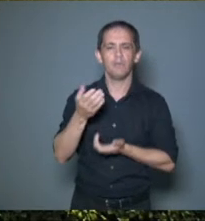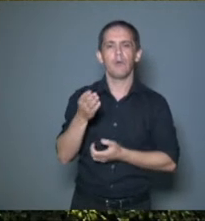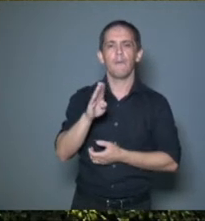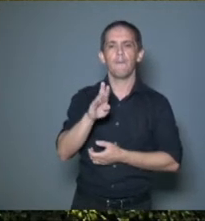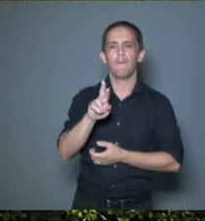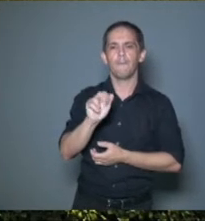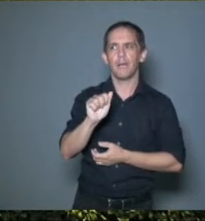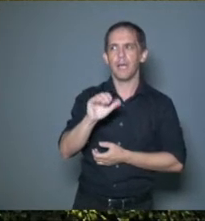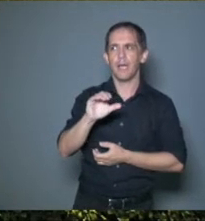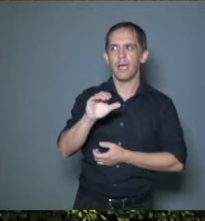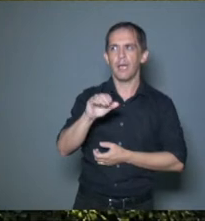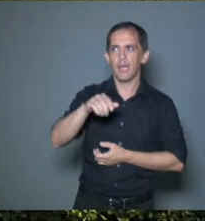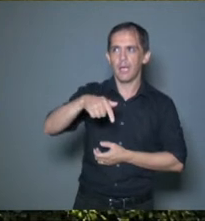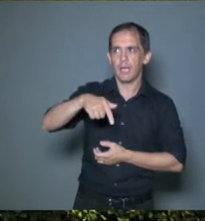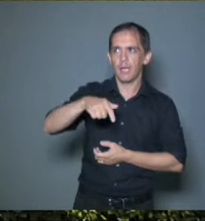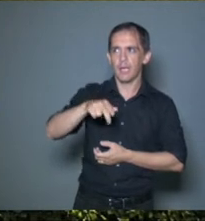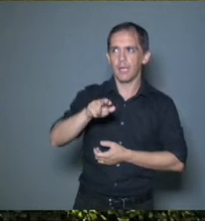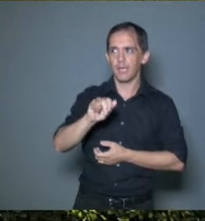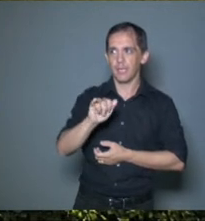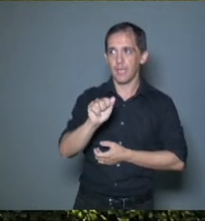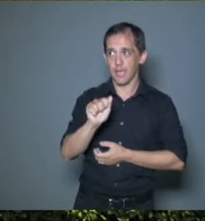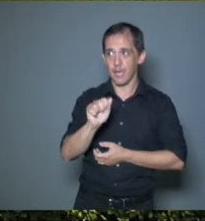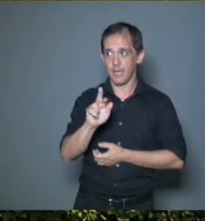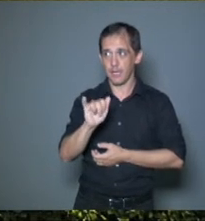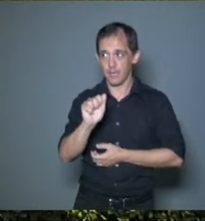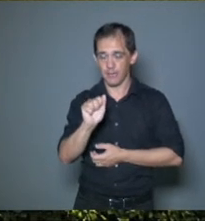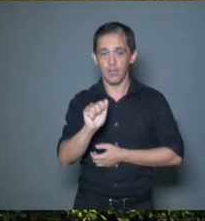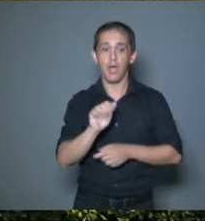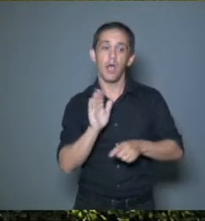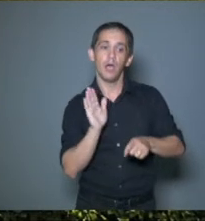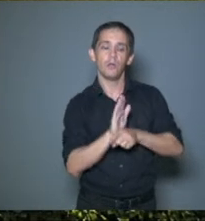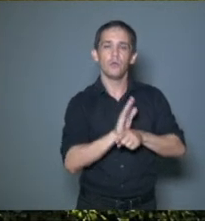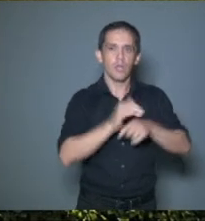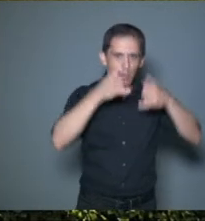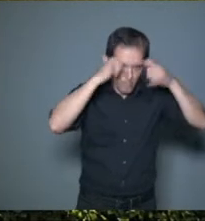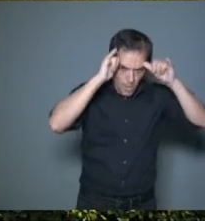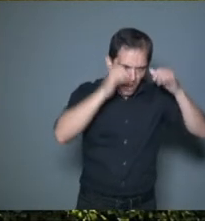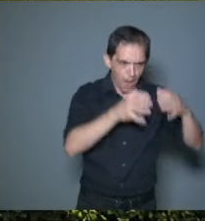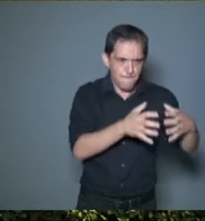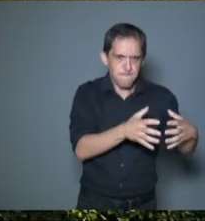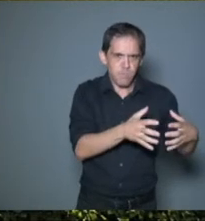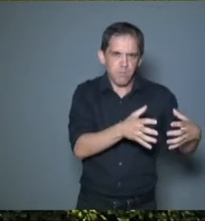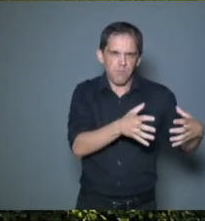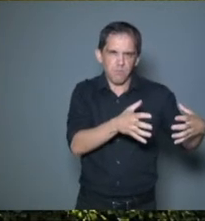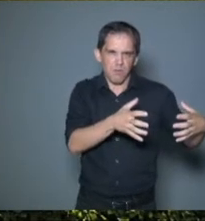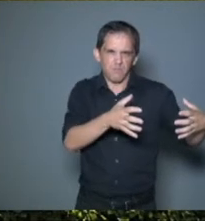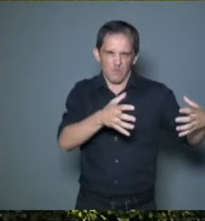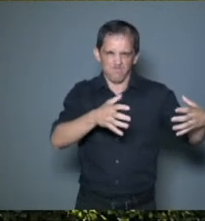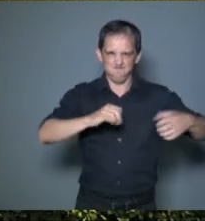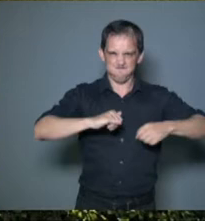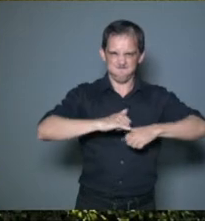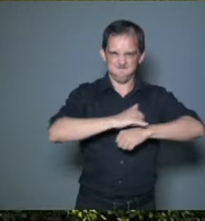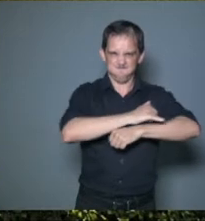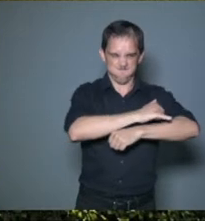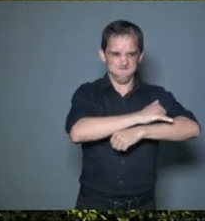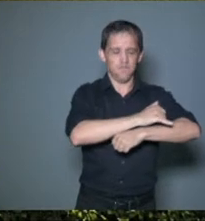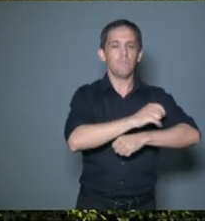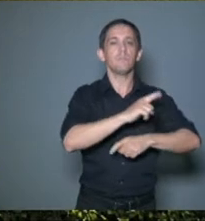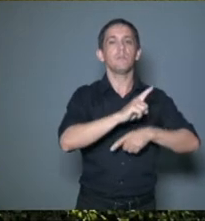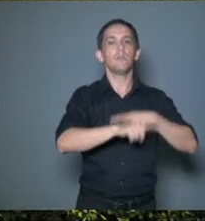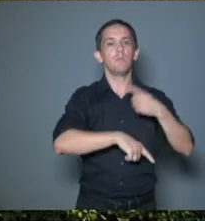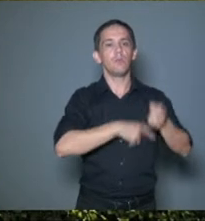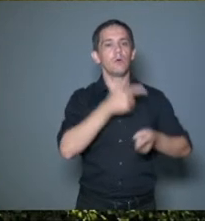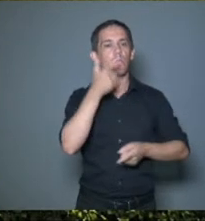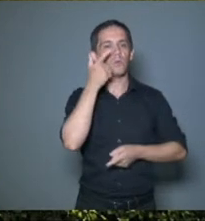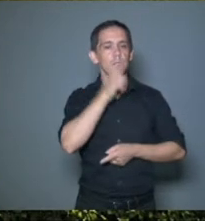brachiaria, and after that, you have the cattle grazing, return a higher